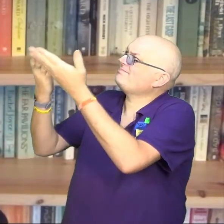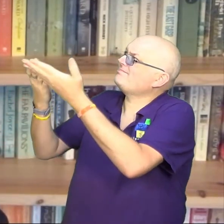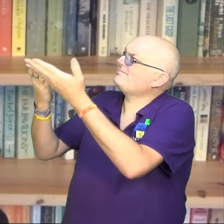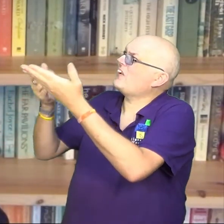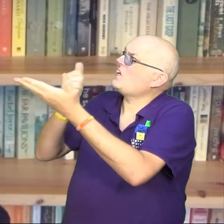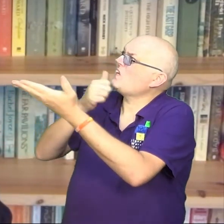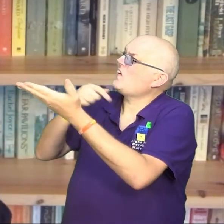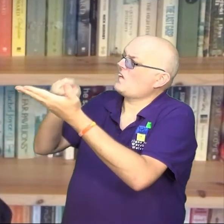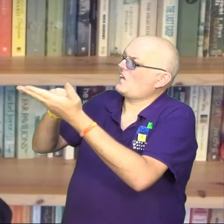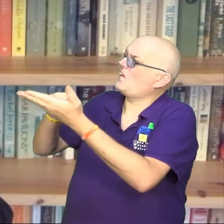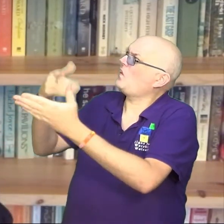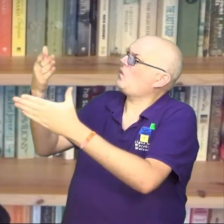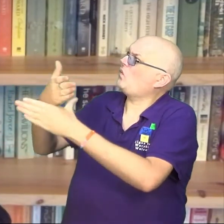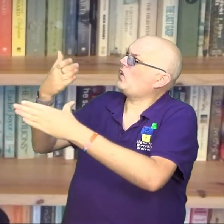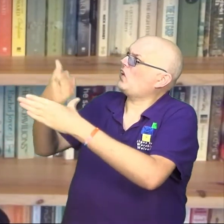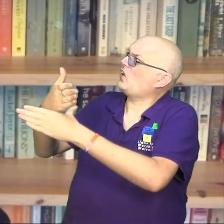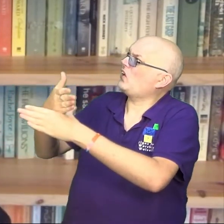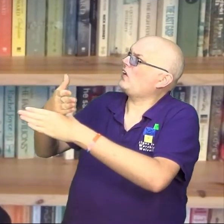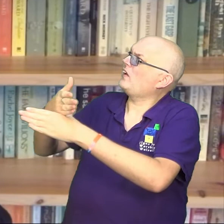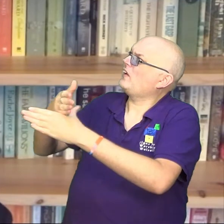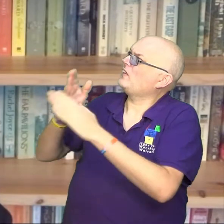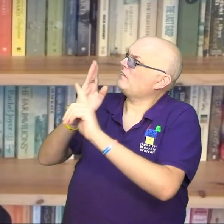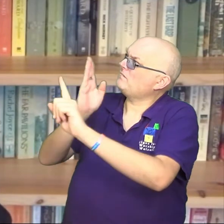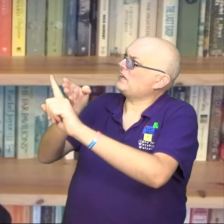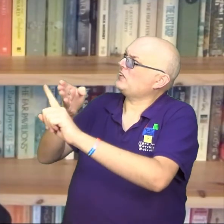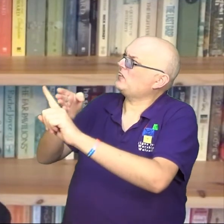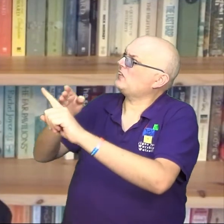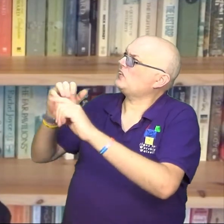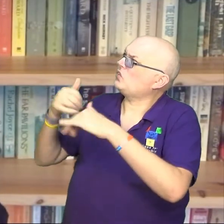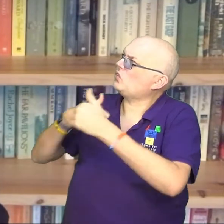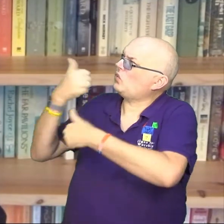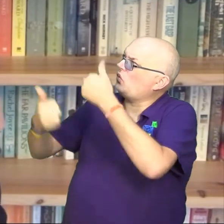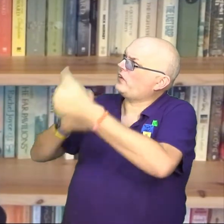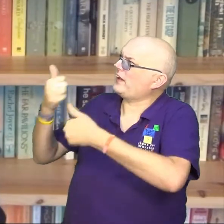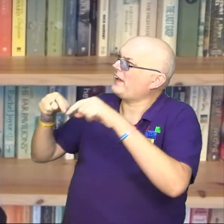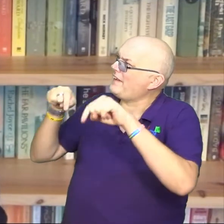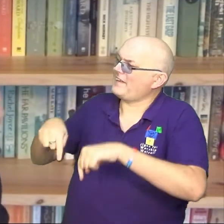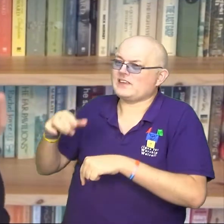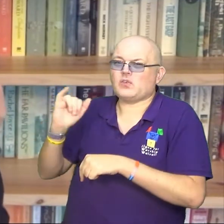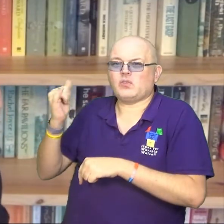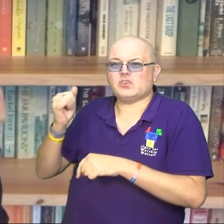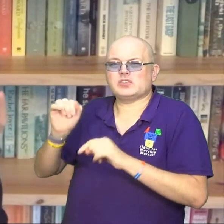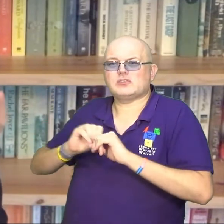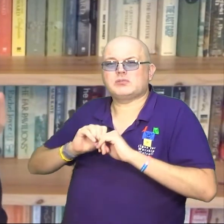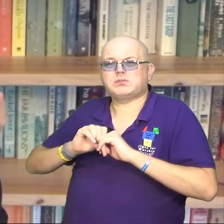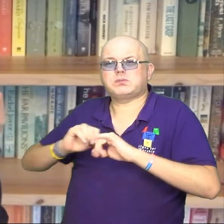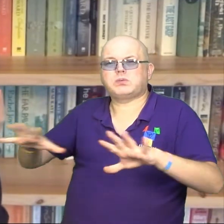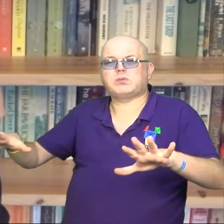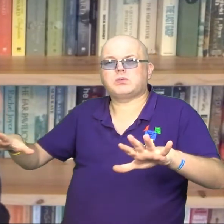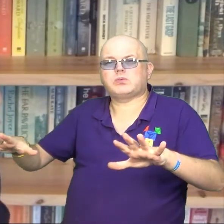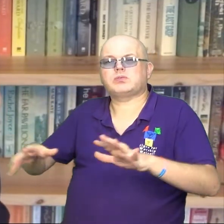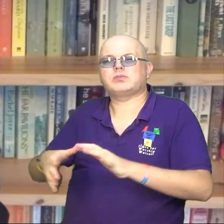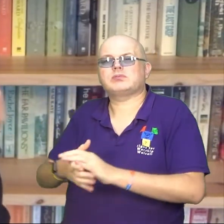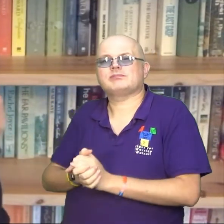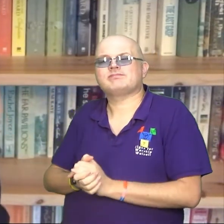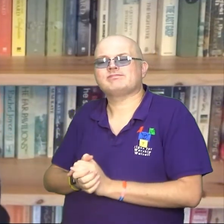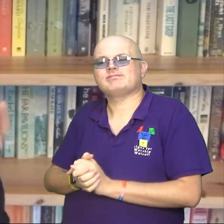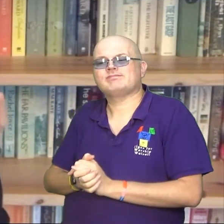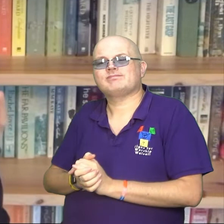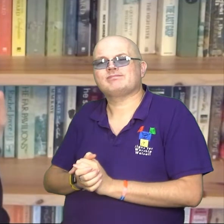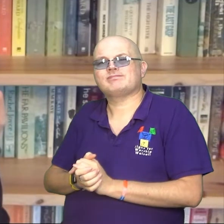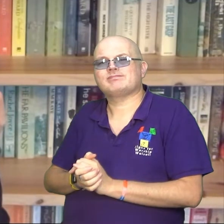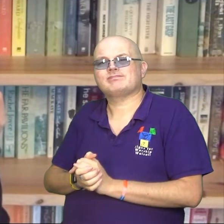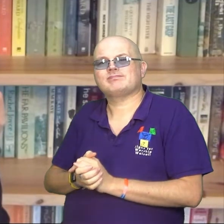you, use them for your work, for your mission, for your glory, here in Walsall and in the